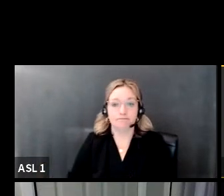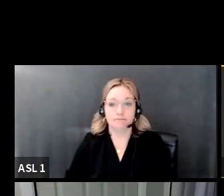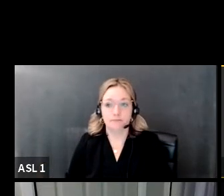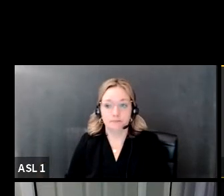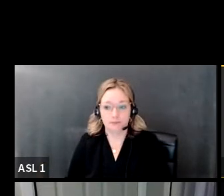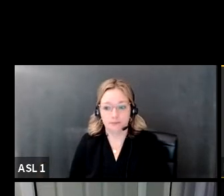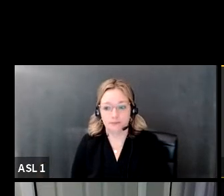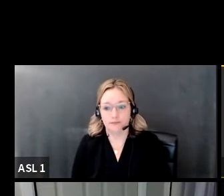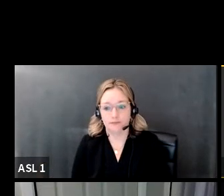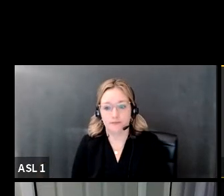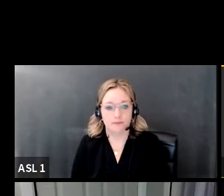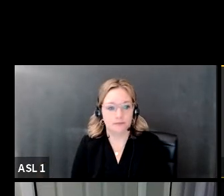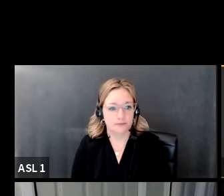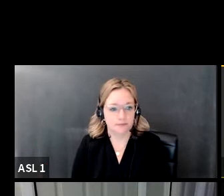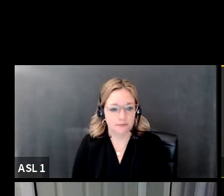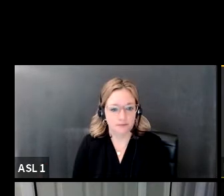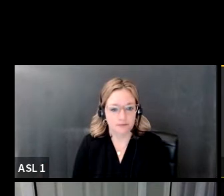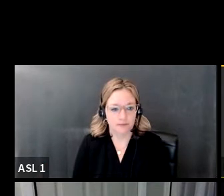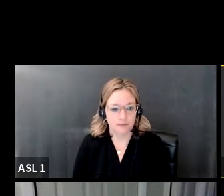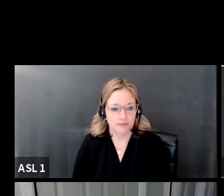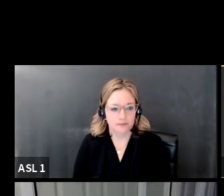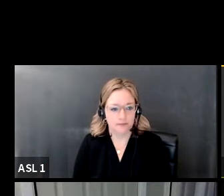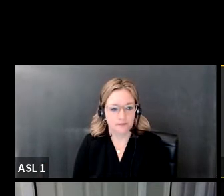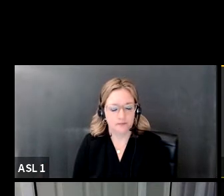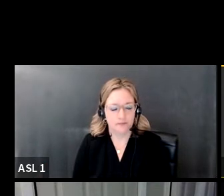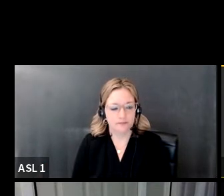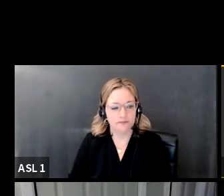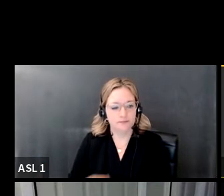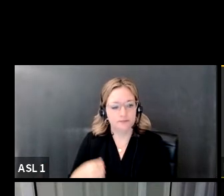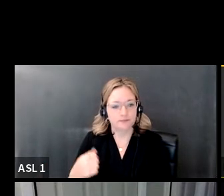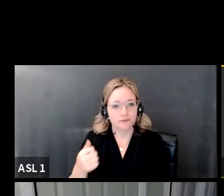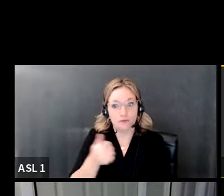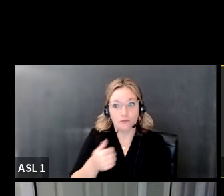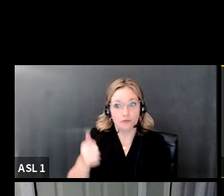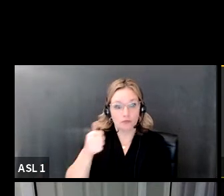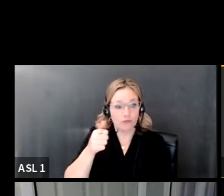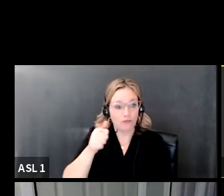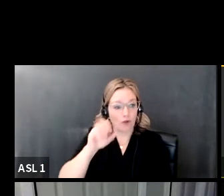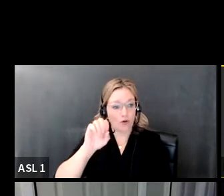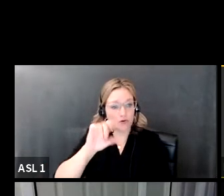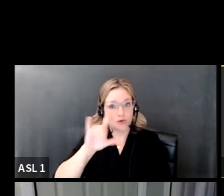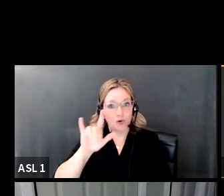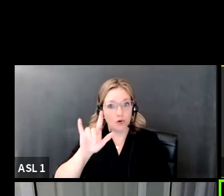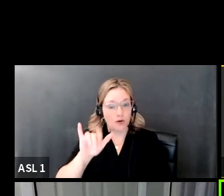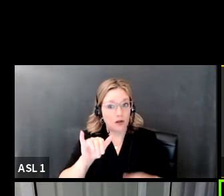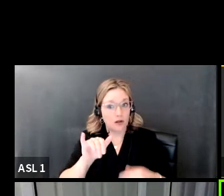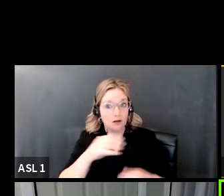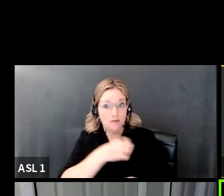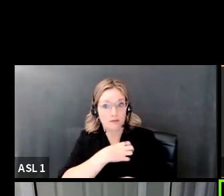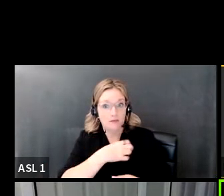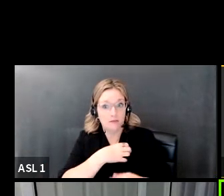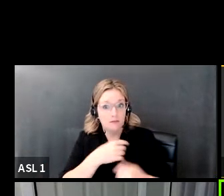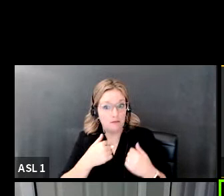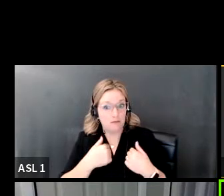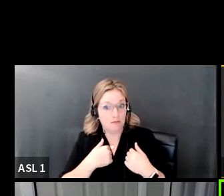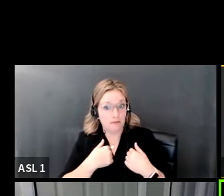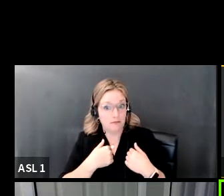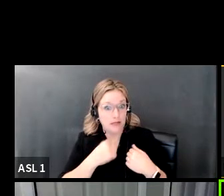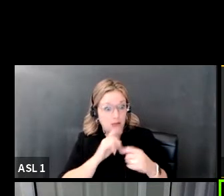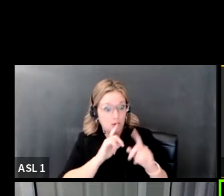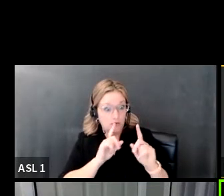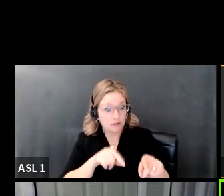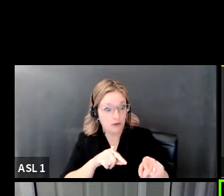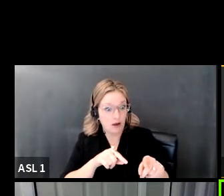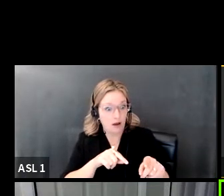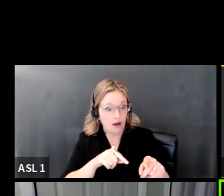yeah sure smallwood gerdin's i'm not sure if you want us to respond as i talk to you chief if you want to give us a